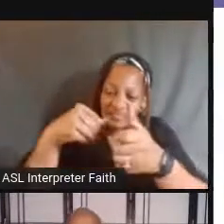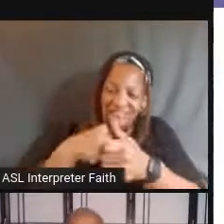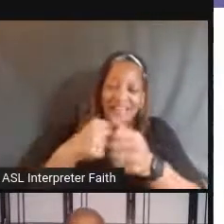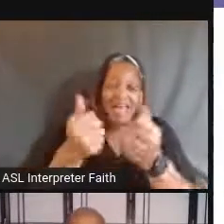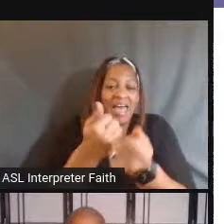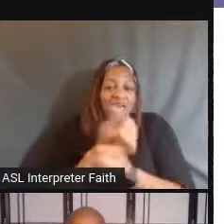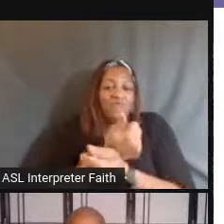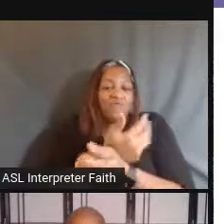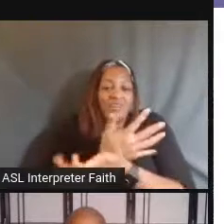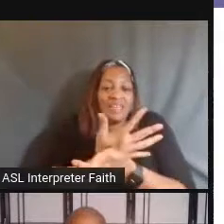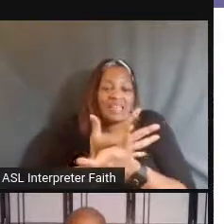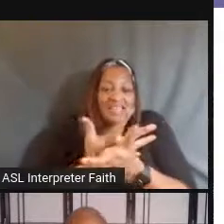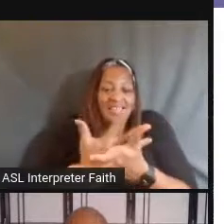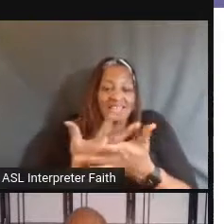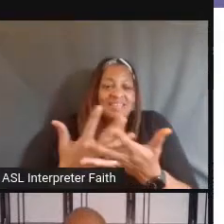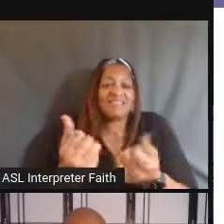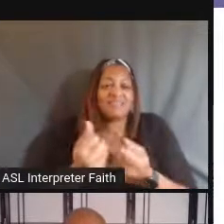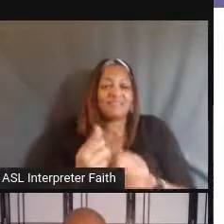dimensions.